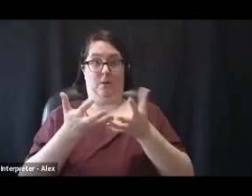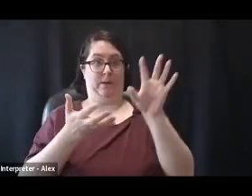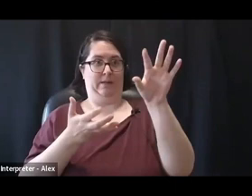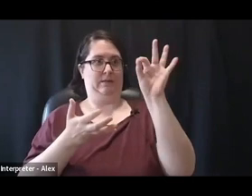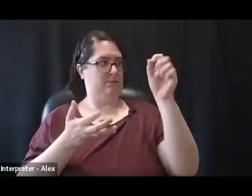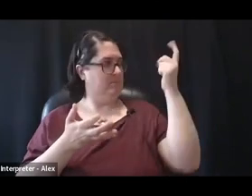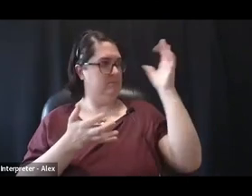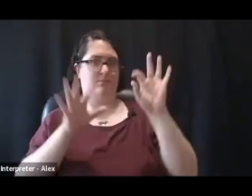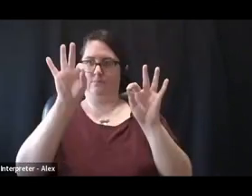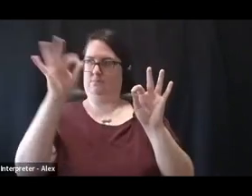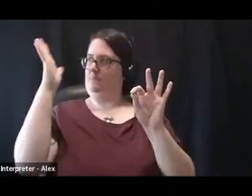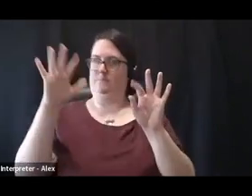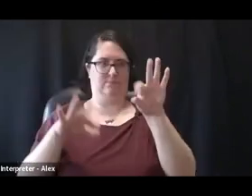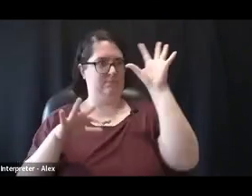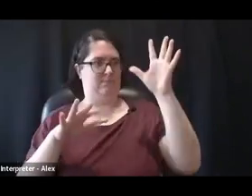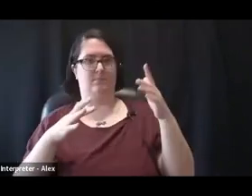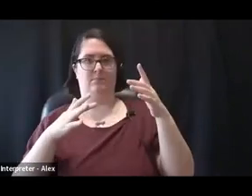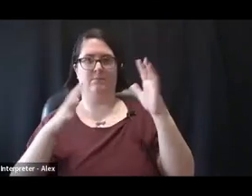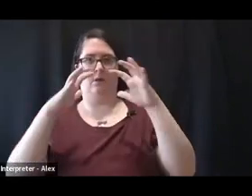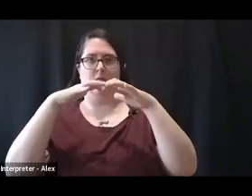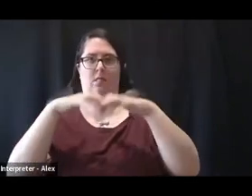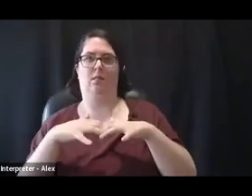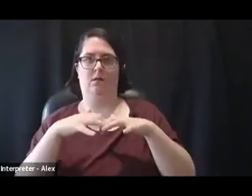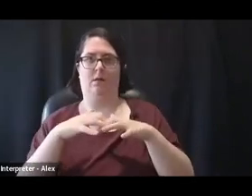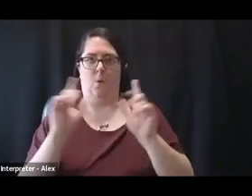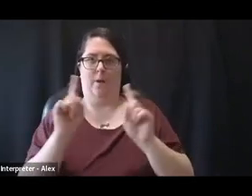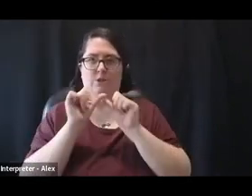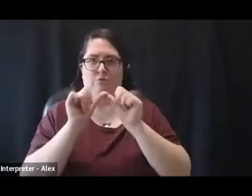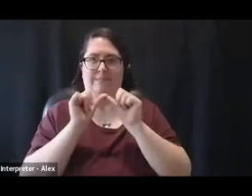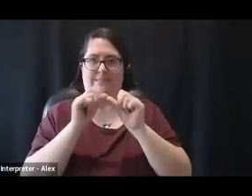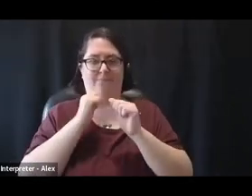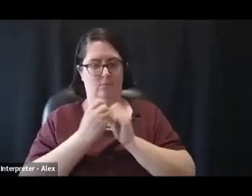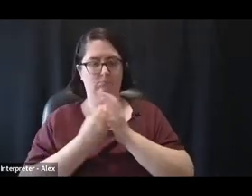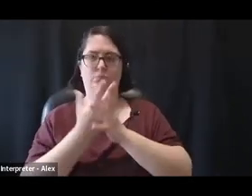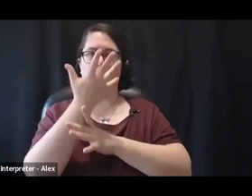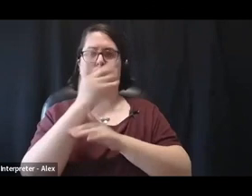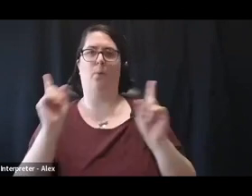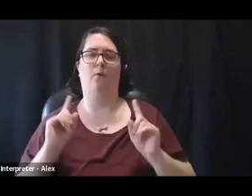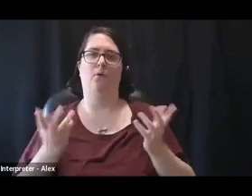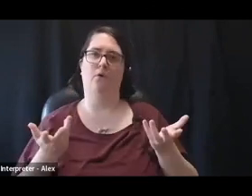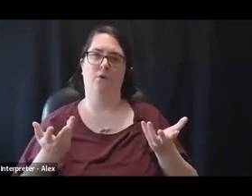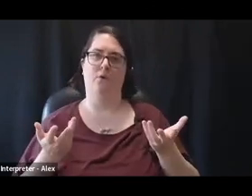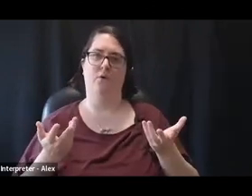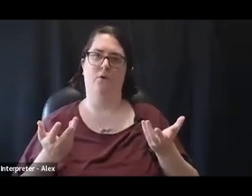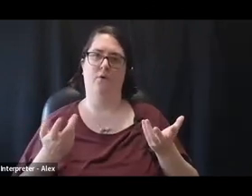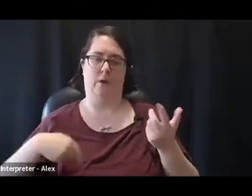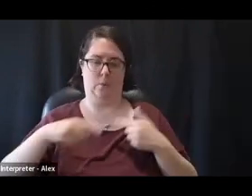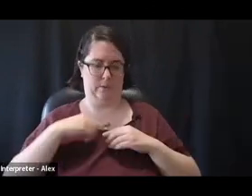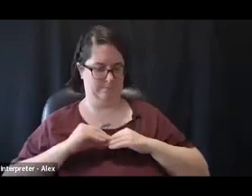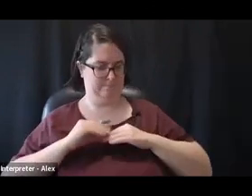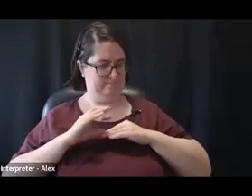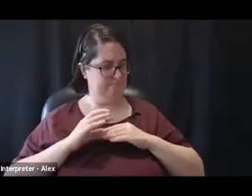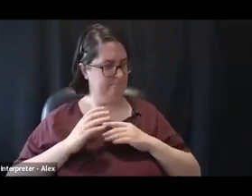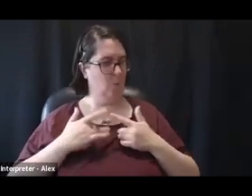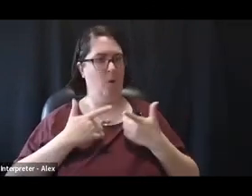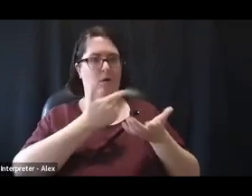that we need, then we lack the resilience to sustain and flourish. And we can't replenish ourselves, our neighbors,